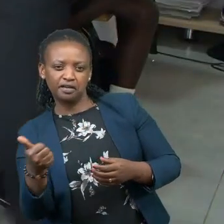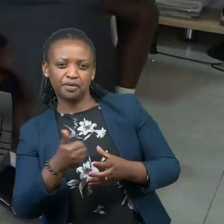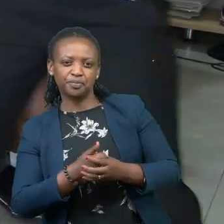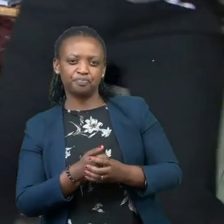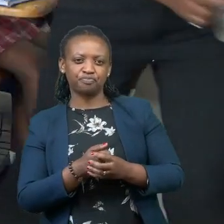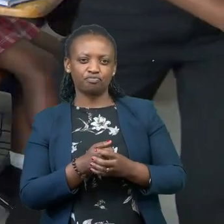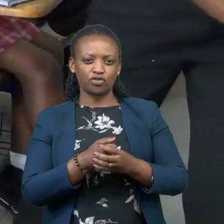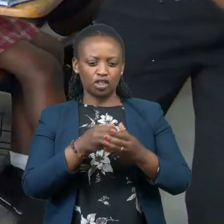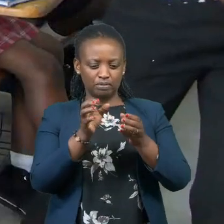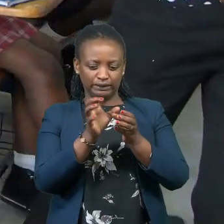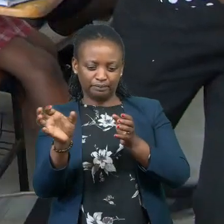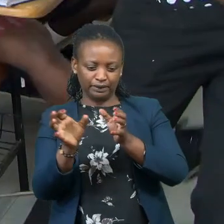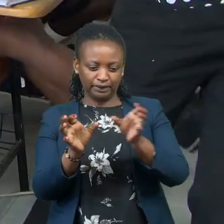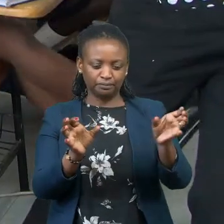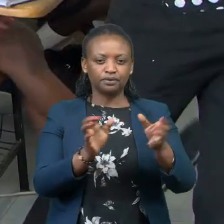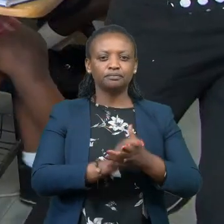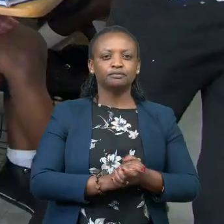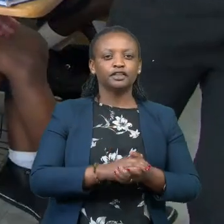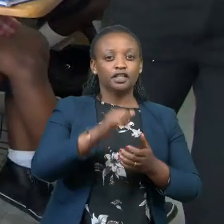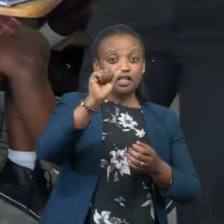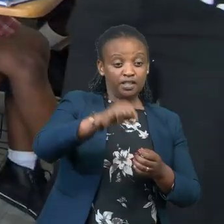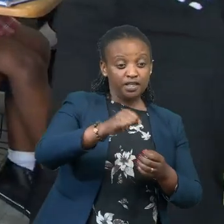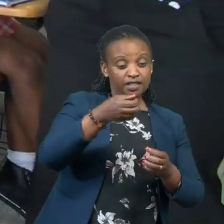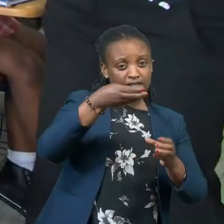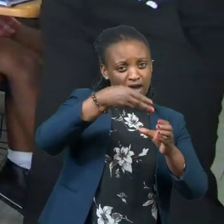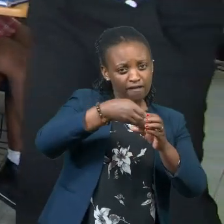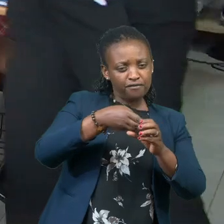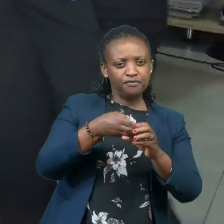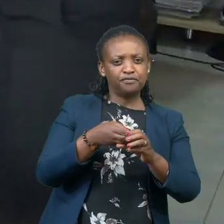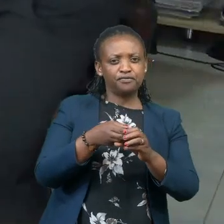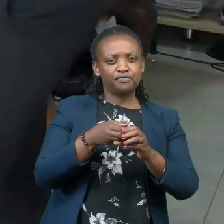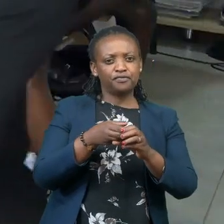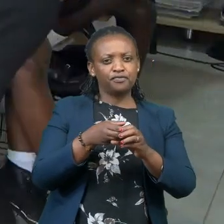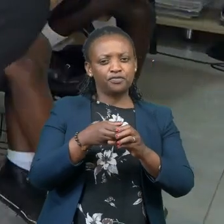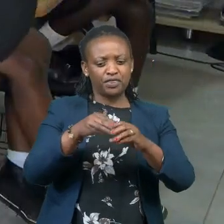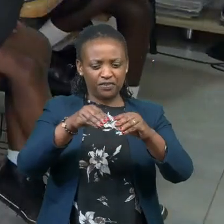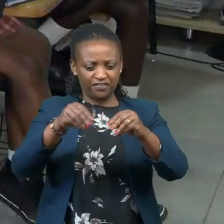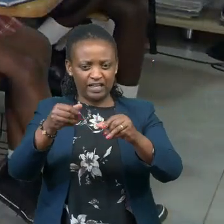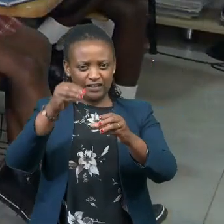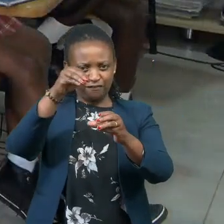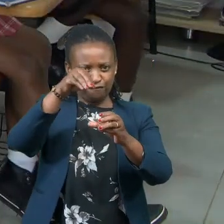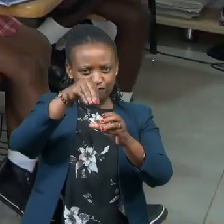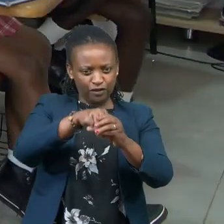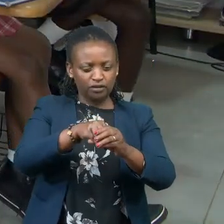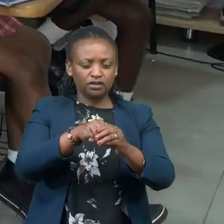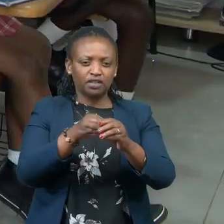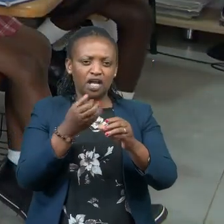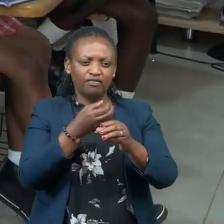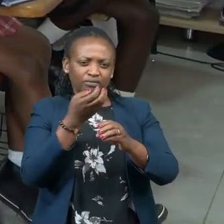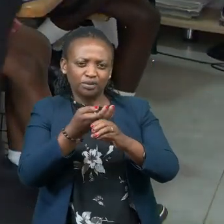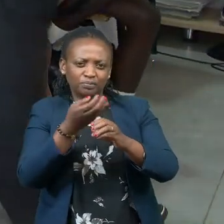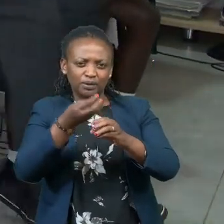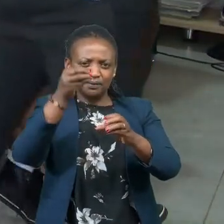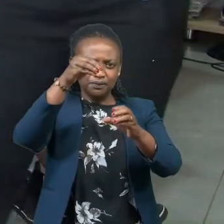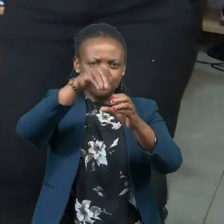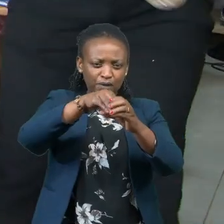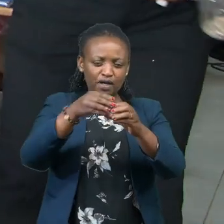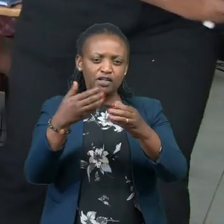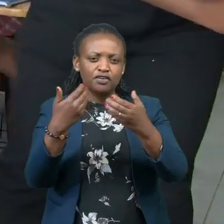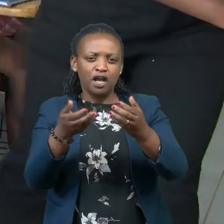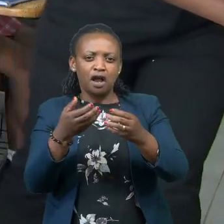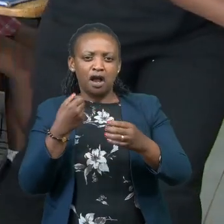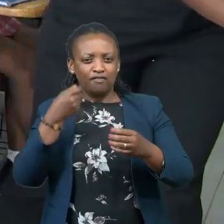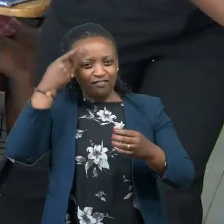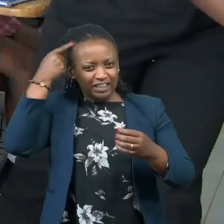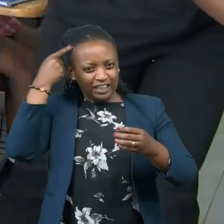the, let me get them separately. Yes, we had in fine sand, then this is coarse sand.